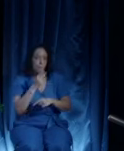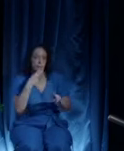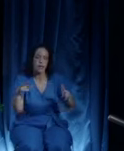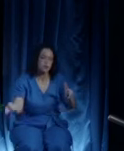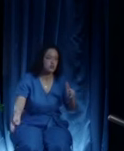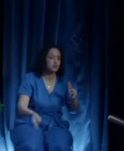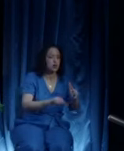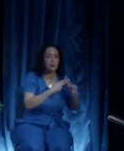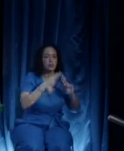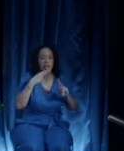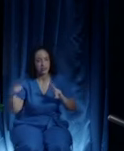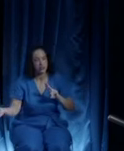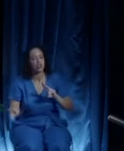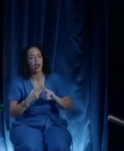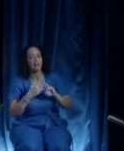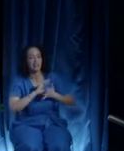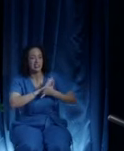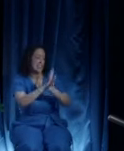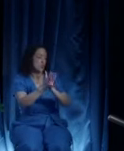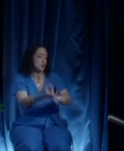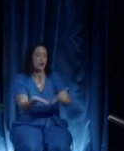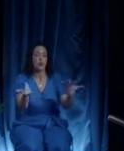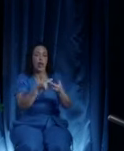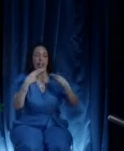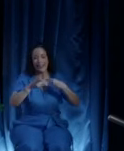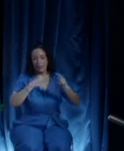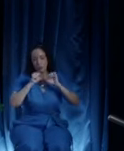the press, basically. You're being cancelled. Yeah, yeah. Exactly.